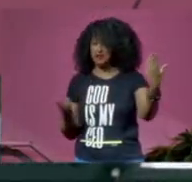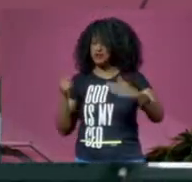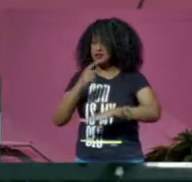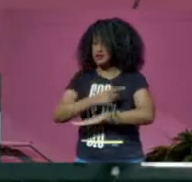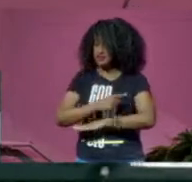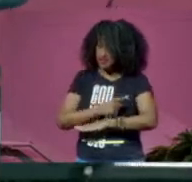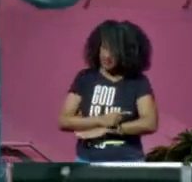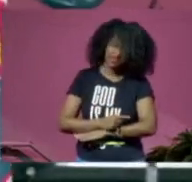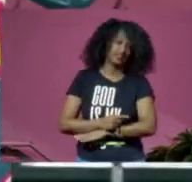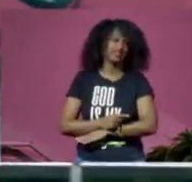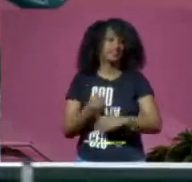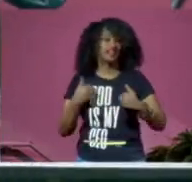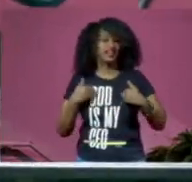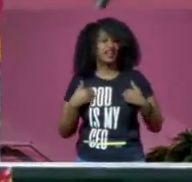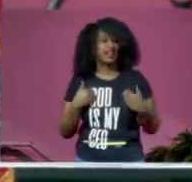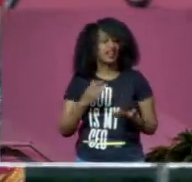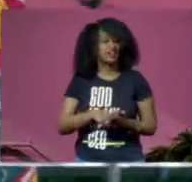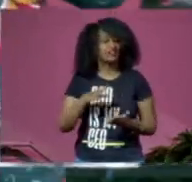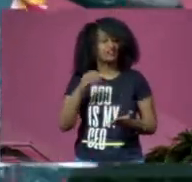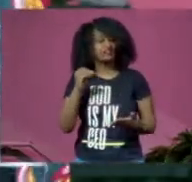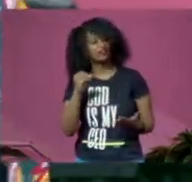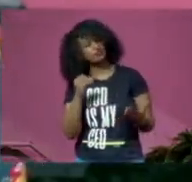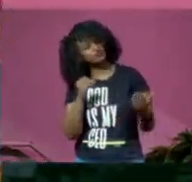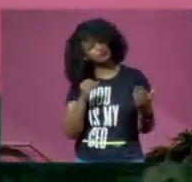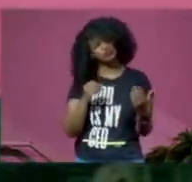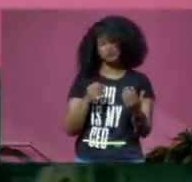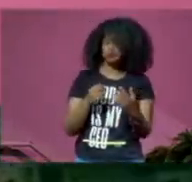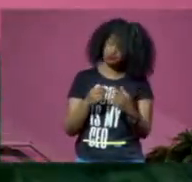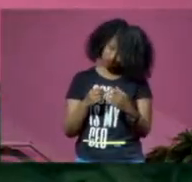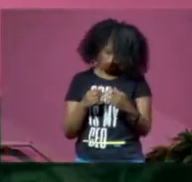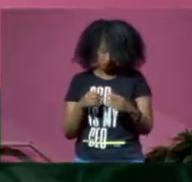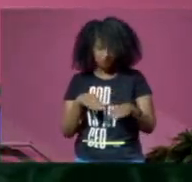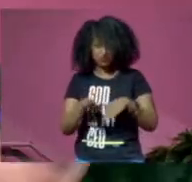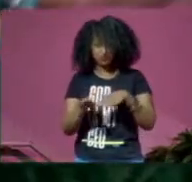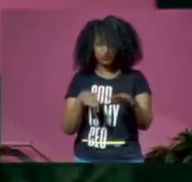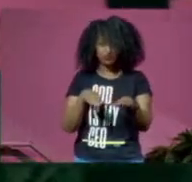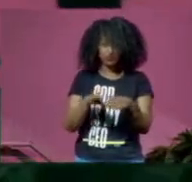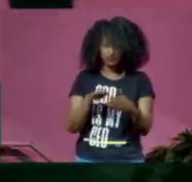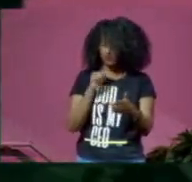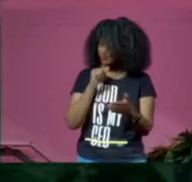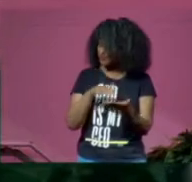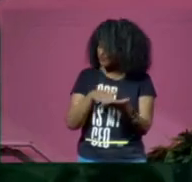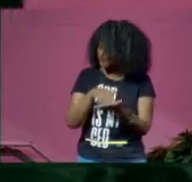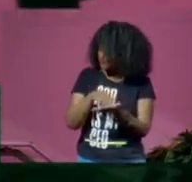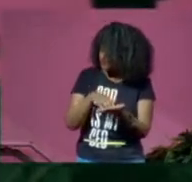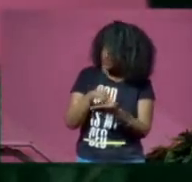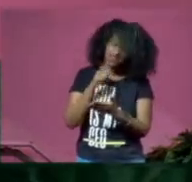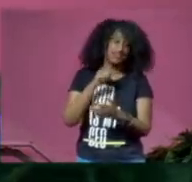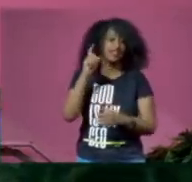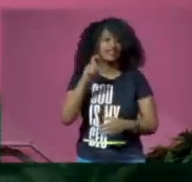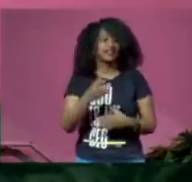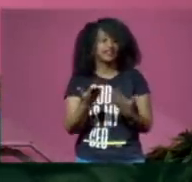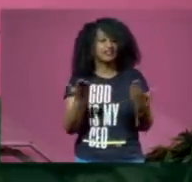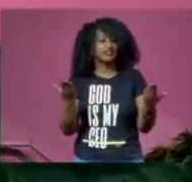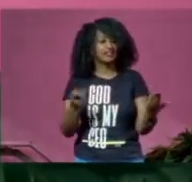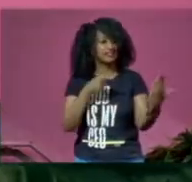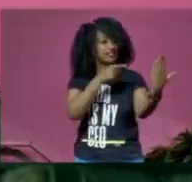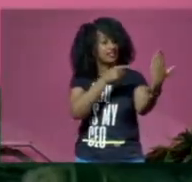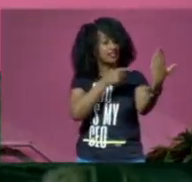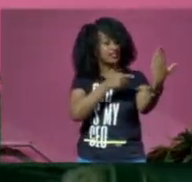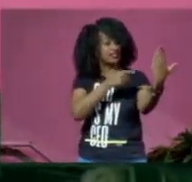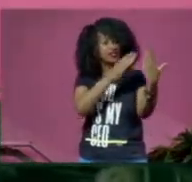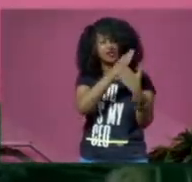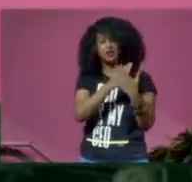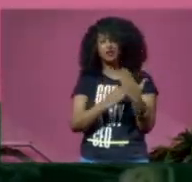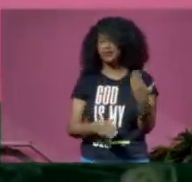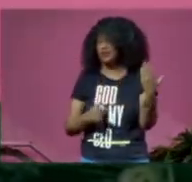motor functions, where their hair won't bobble back and forth, where they'll be able to walk upright and not need you, right? And so the mirror stage is